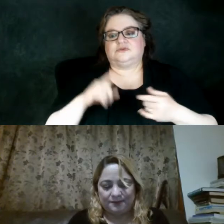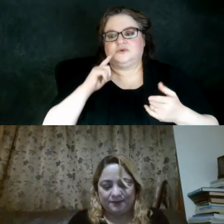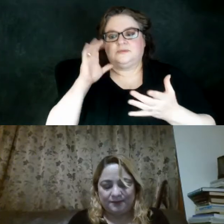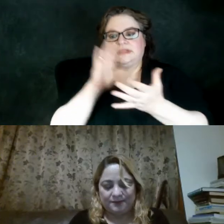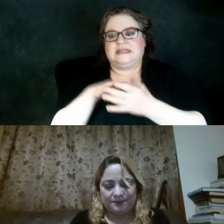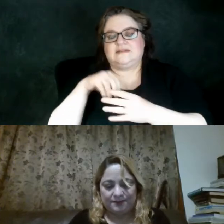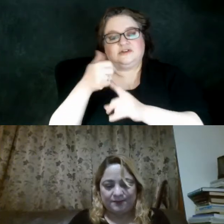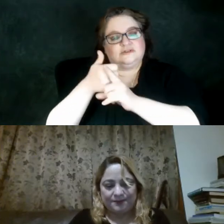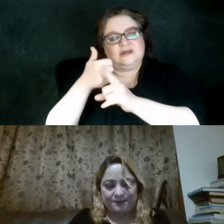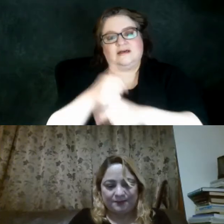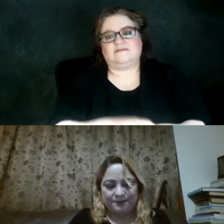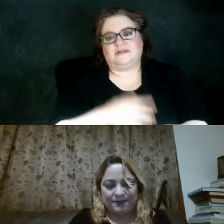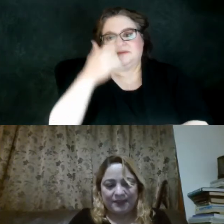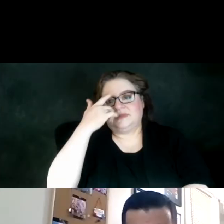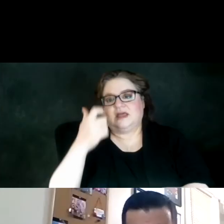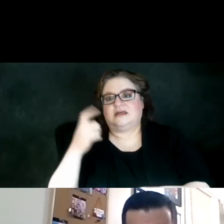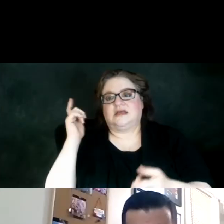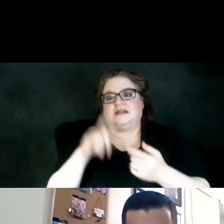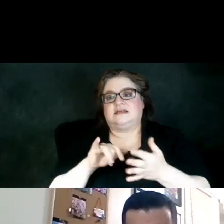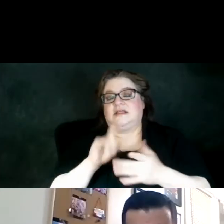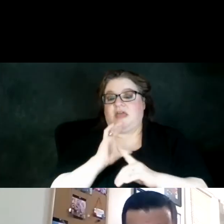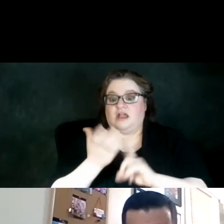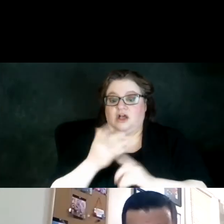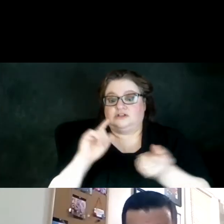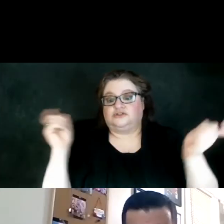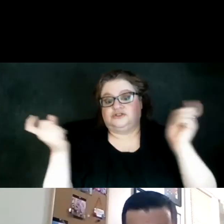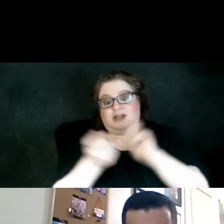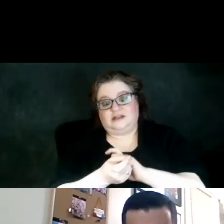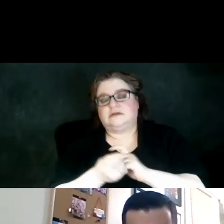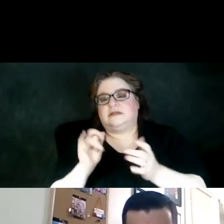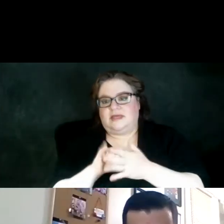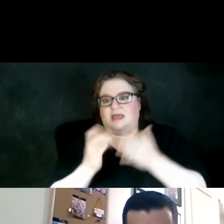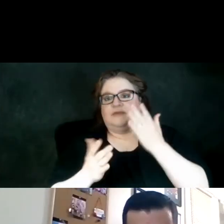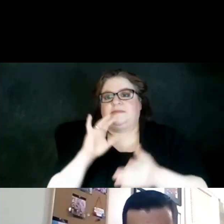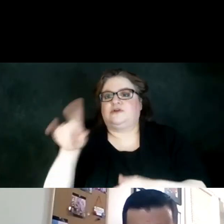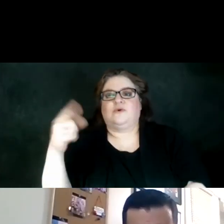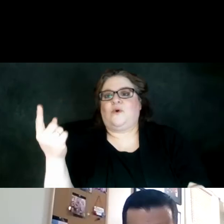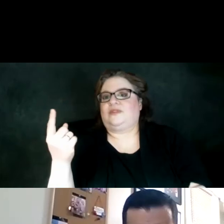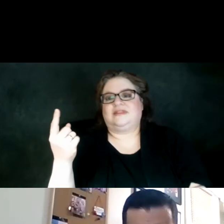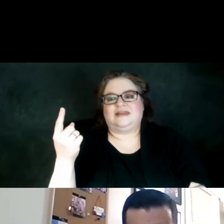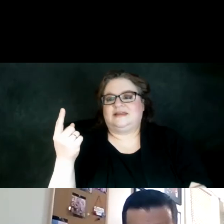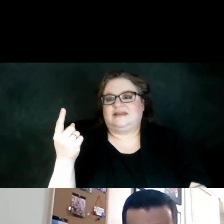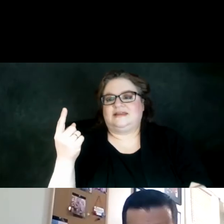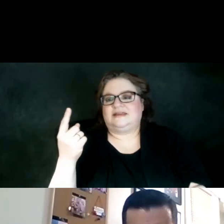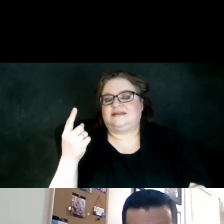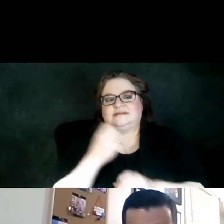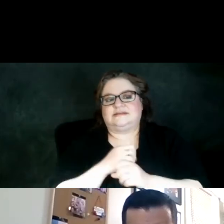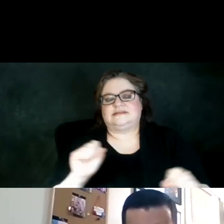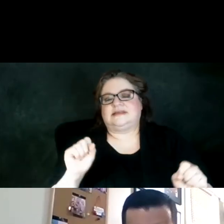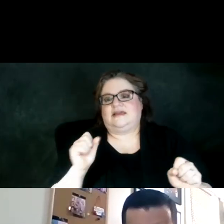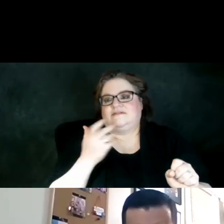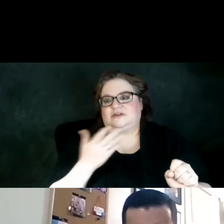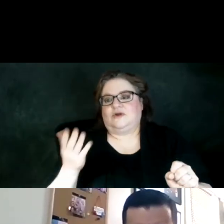in yourself, because until that culture starts to change, that may be your only saving grace.